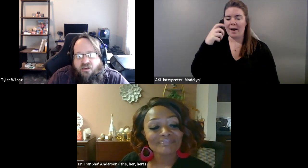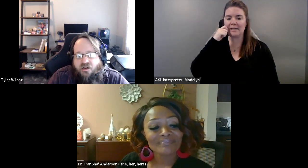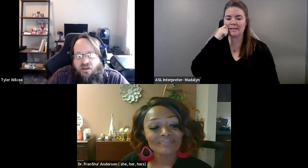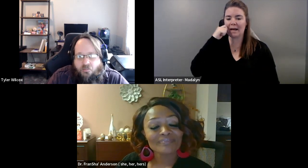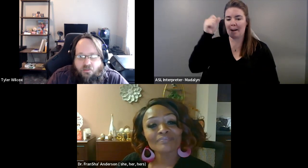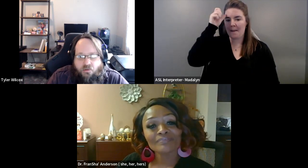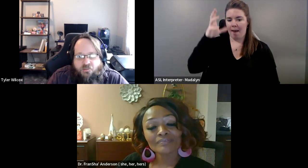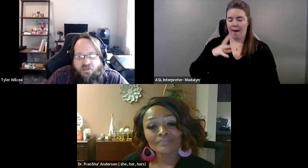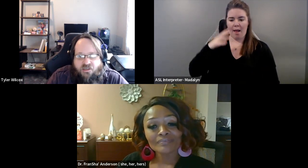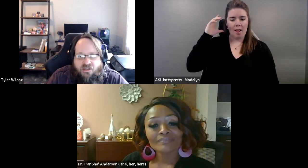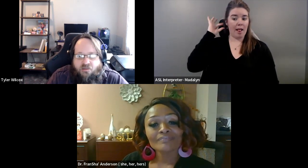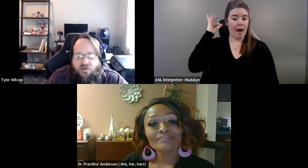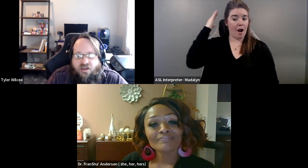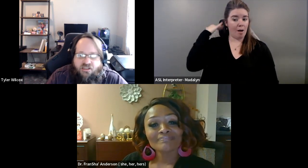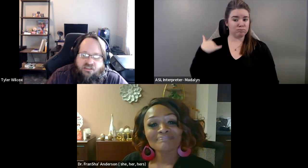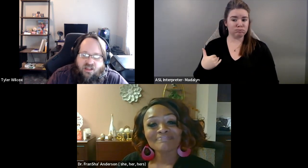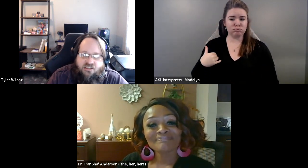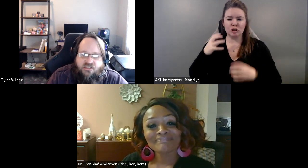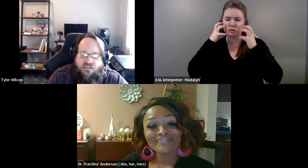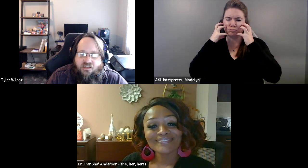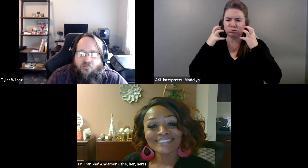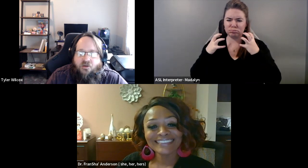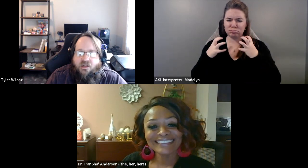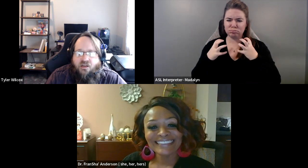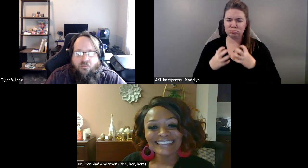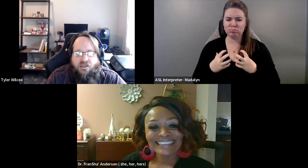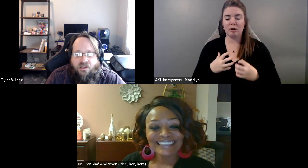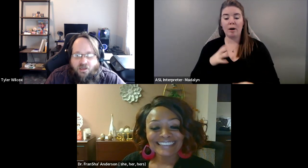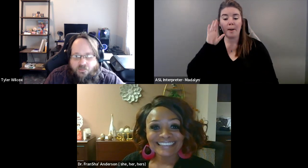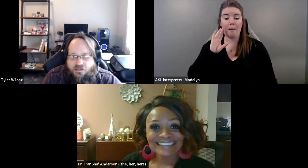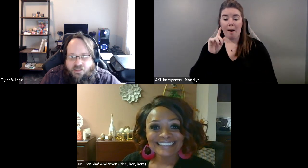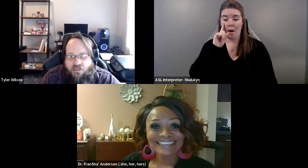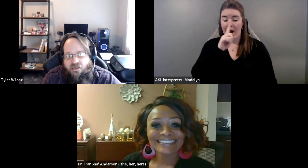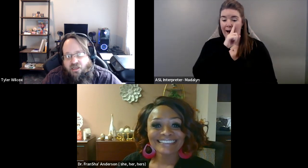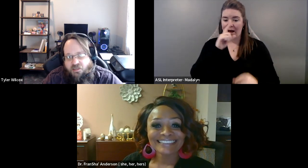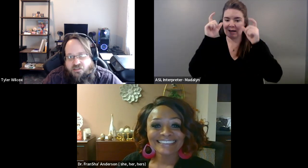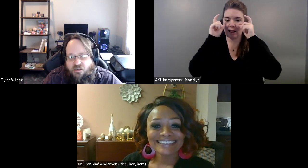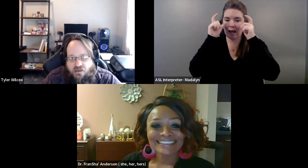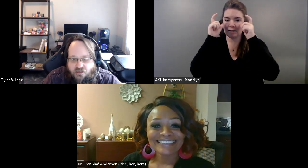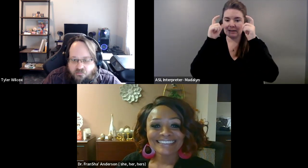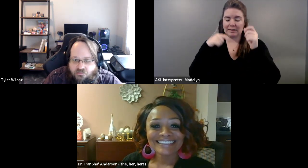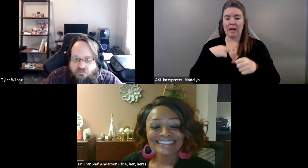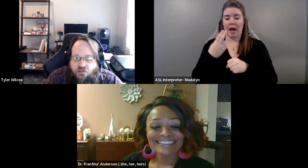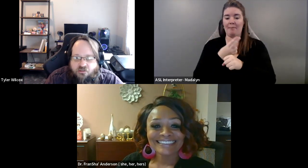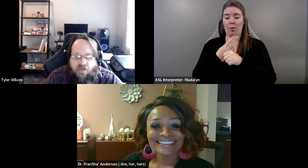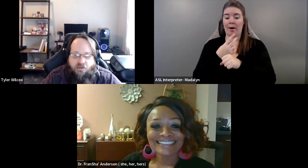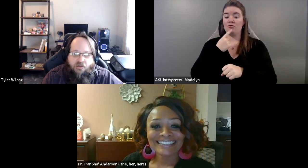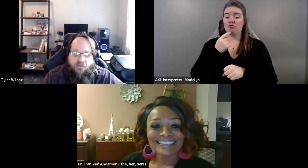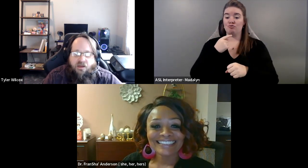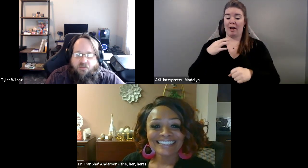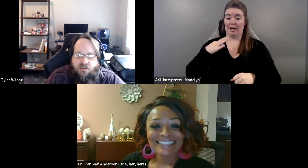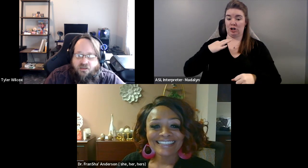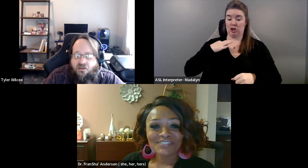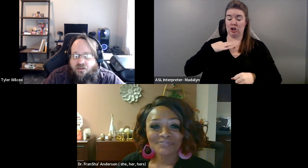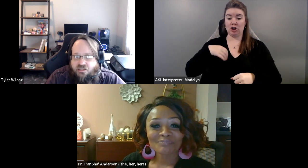longish brown hair and a big bushy beard and brown eyes and glasses. And I'm wearing kind of a red top and sitting in a gaming chair and a huge gaming